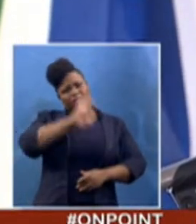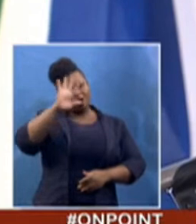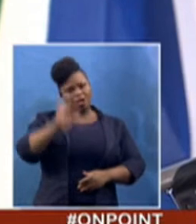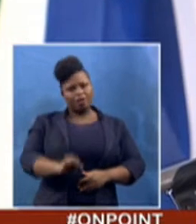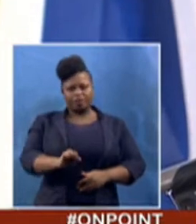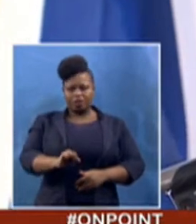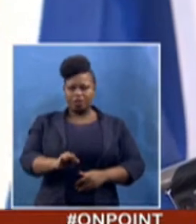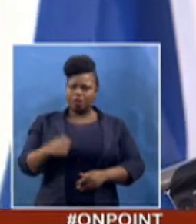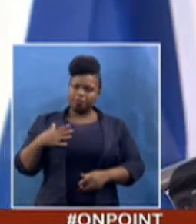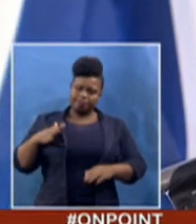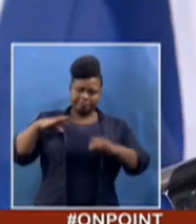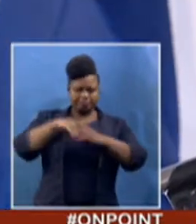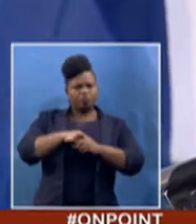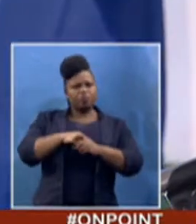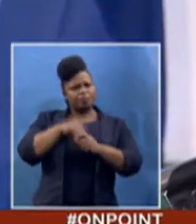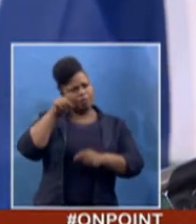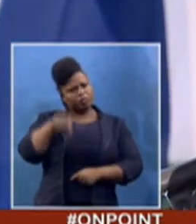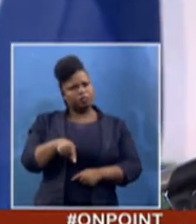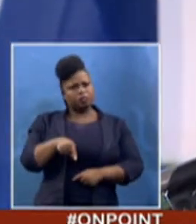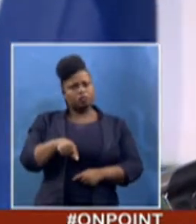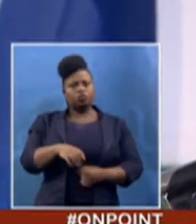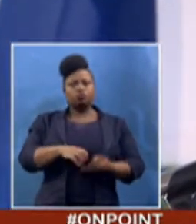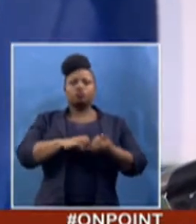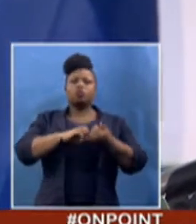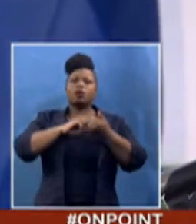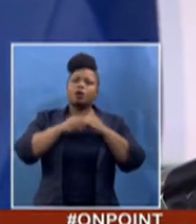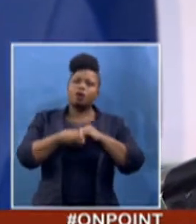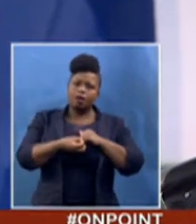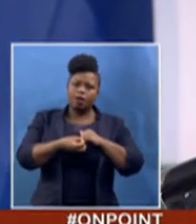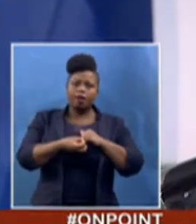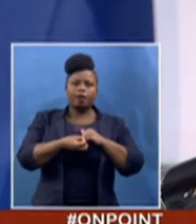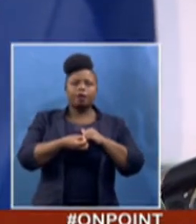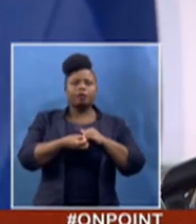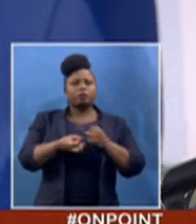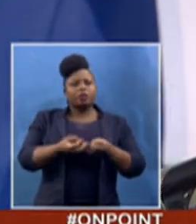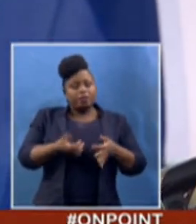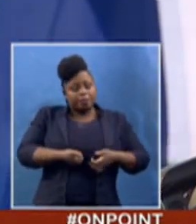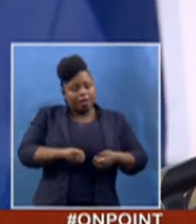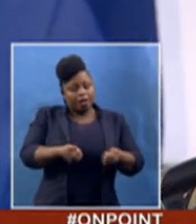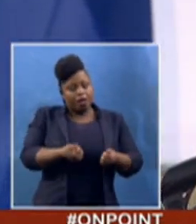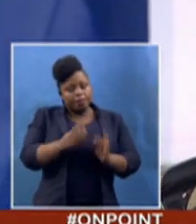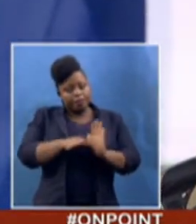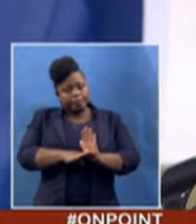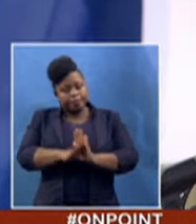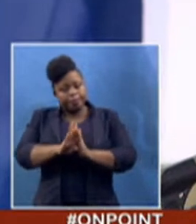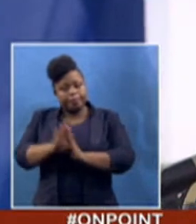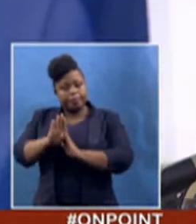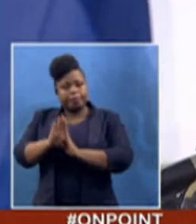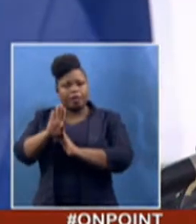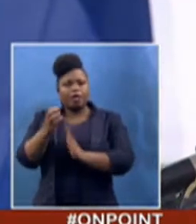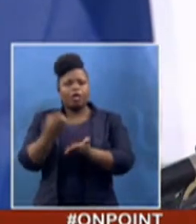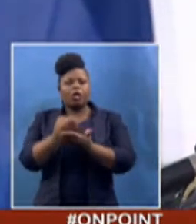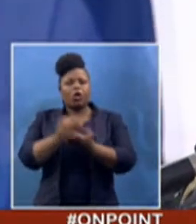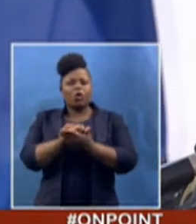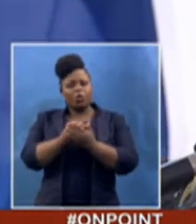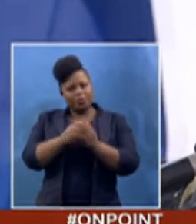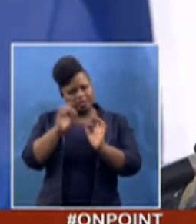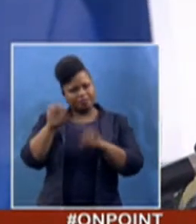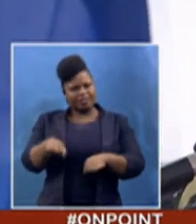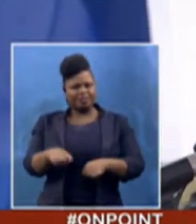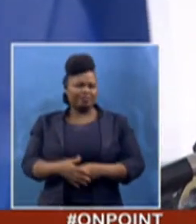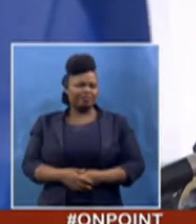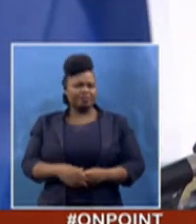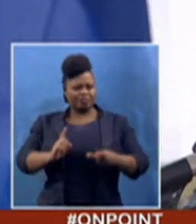part of the great effort to restore our economy to health, to create